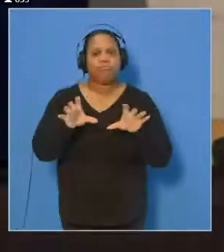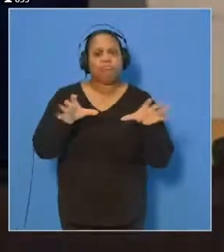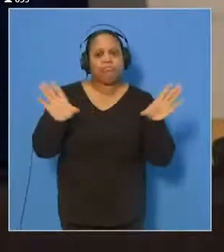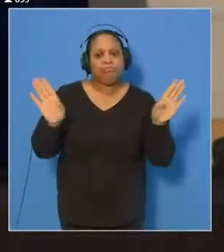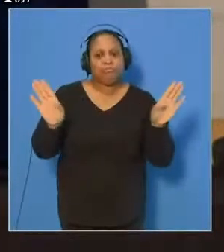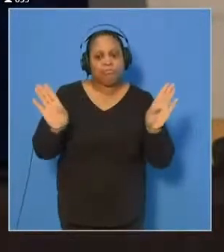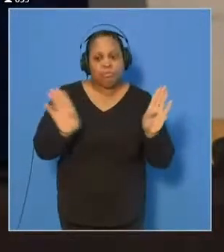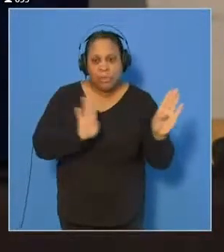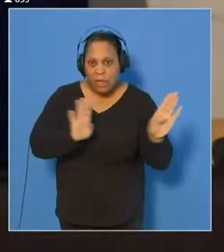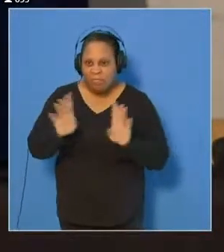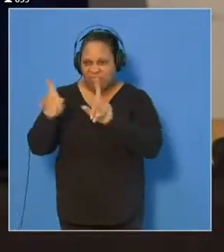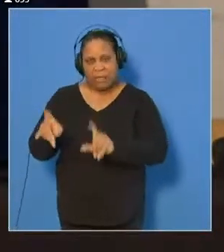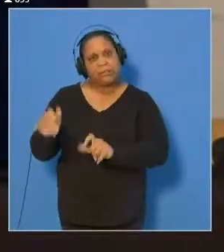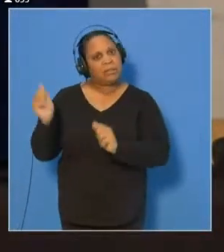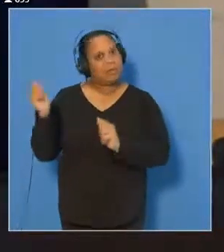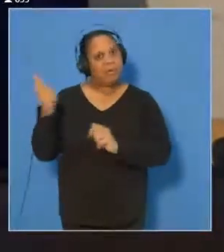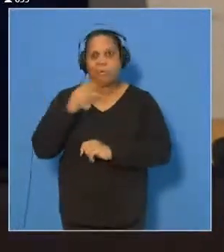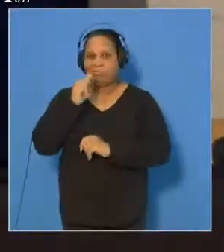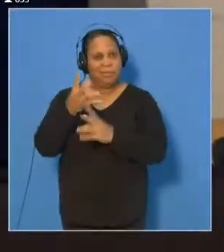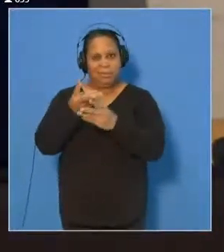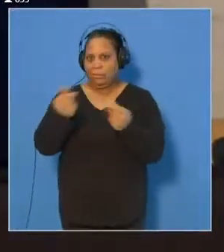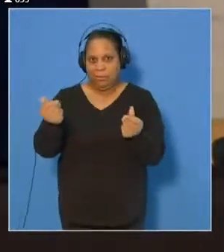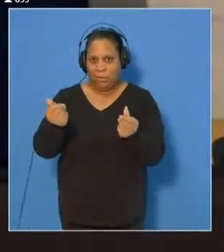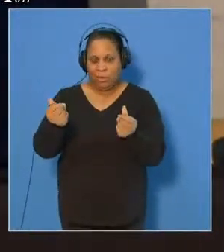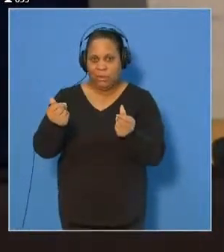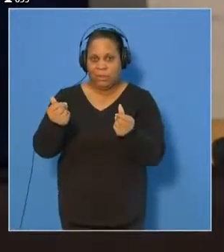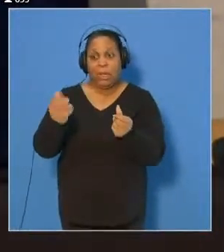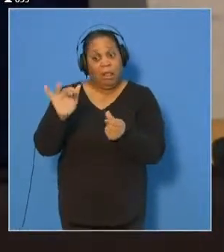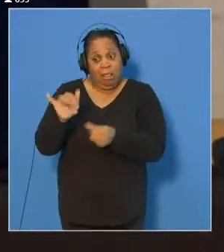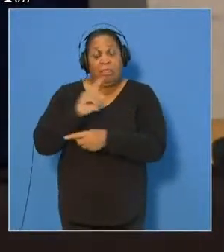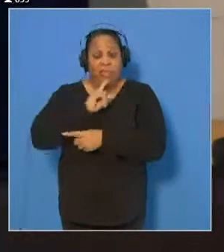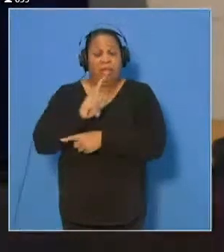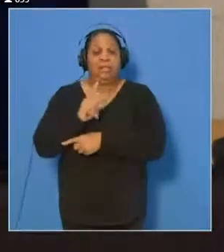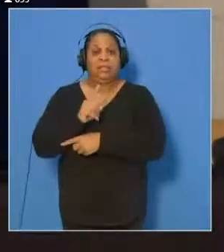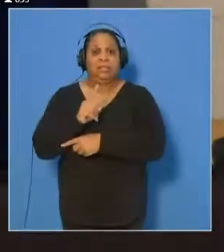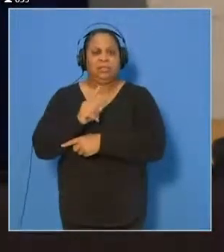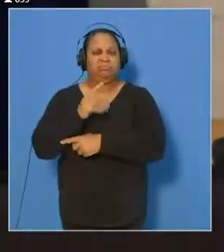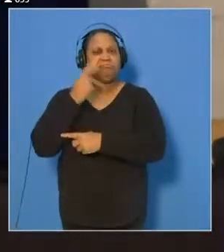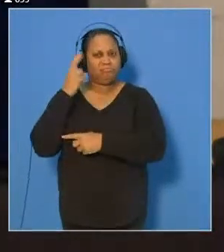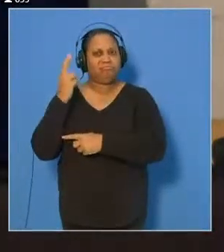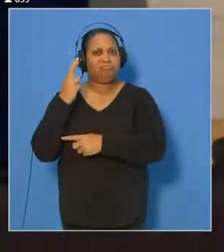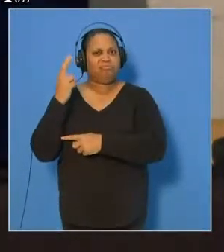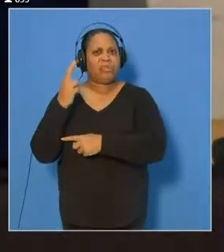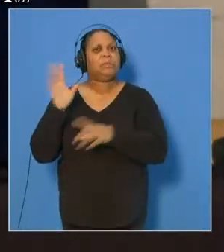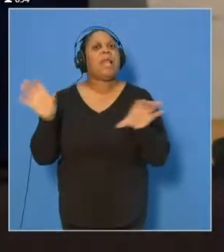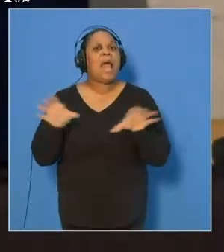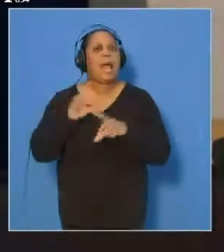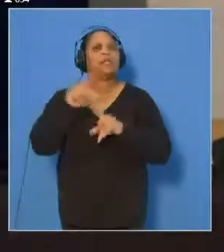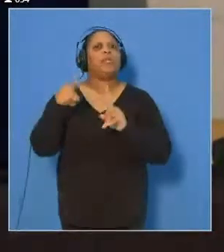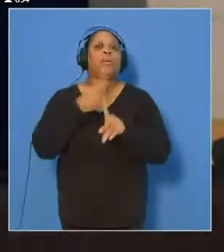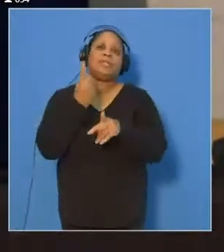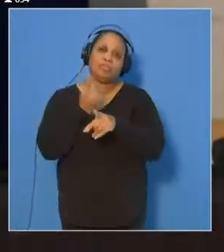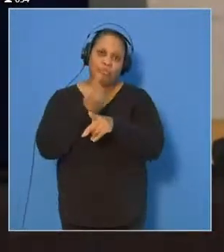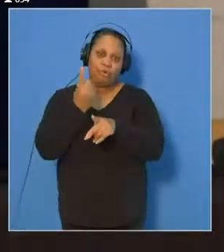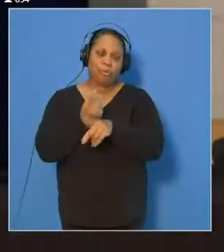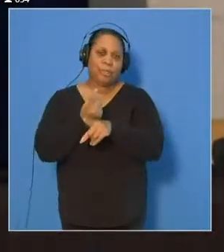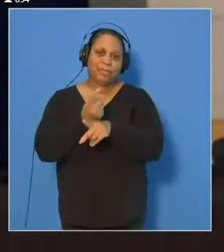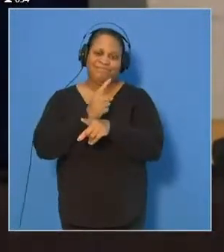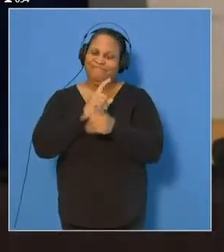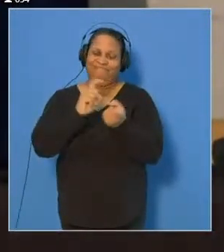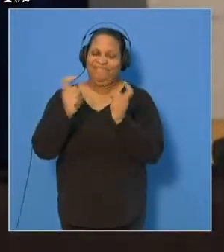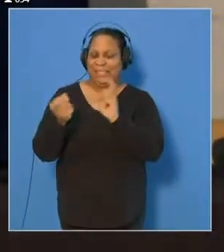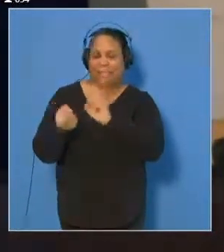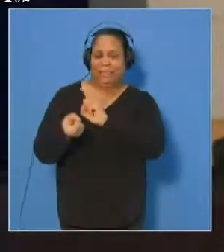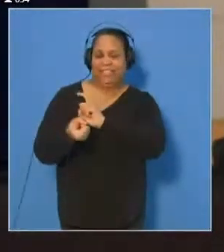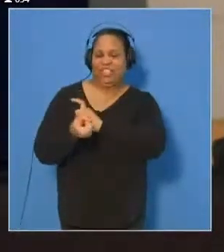appropriate. Of testing everyone is not a solution. What that is a reasonable act when it is appropriate. It does not